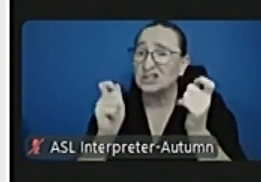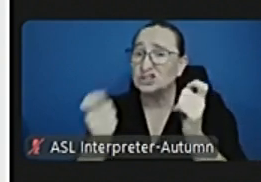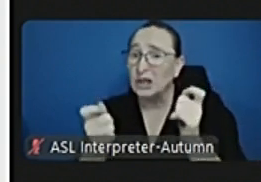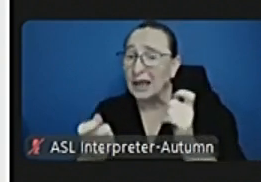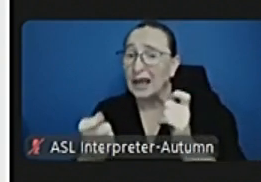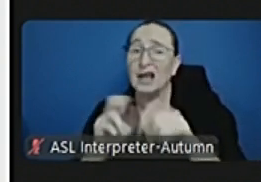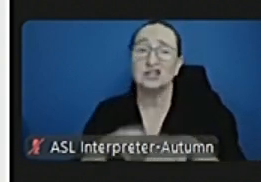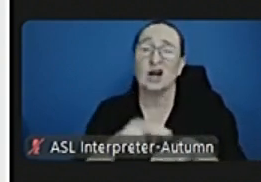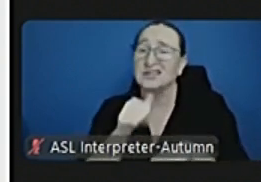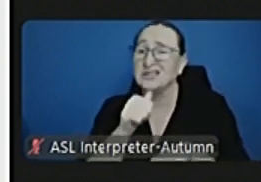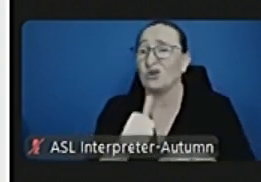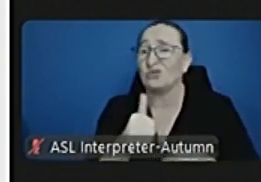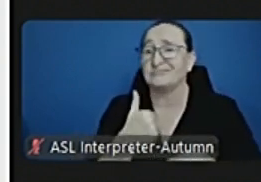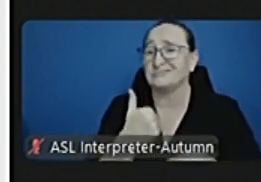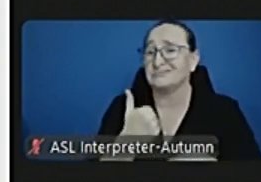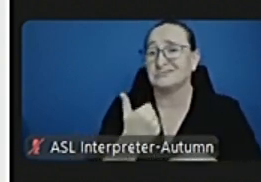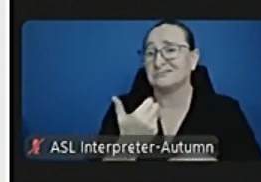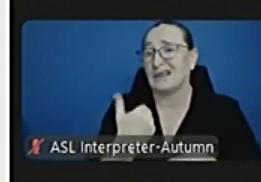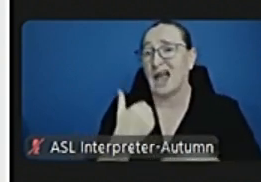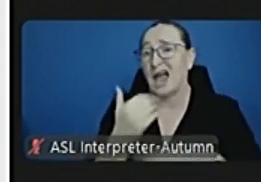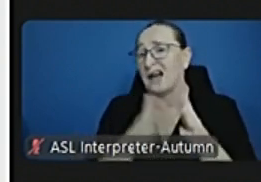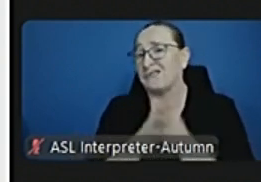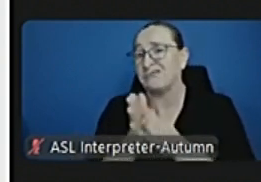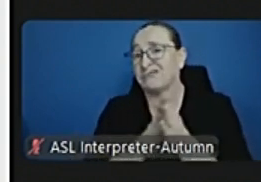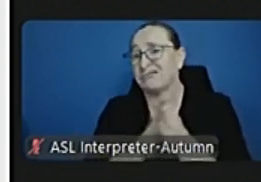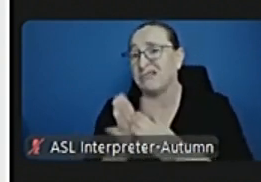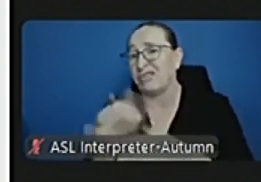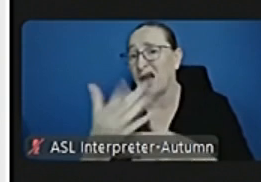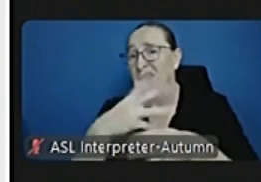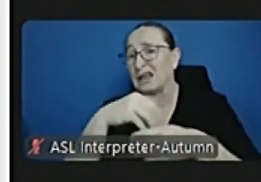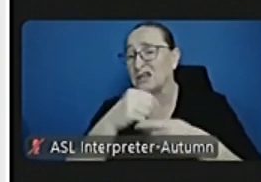don't have it much of as an engagement as I used to have.